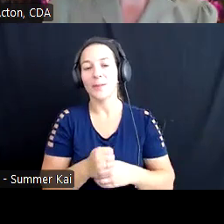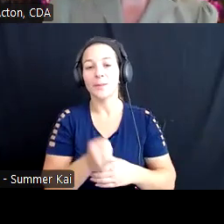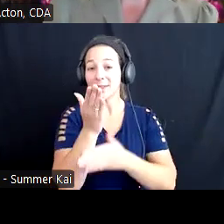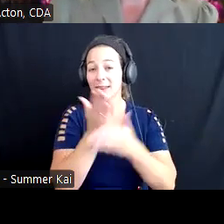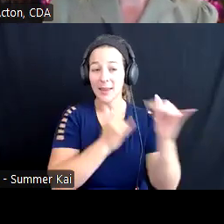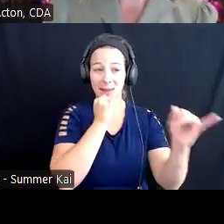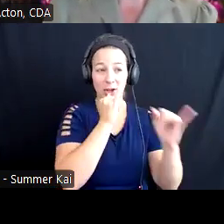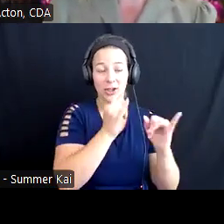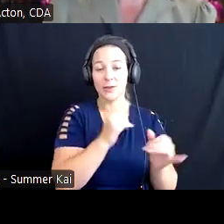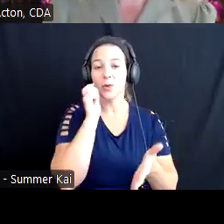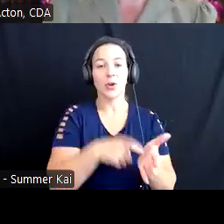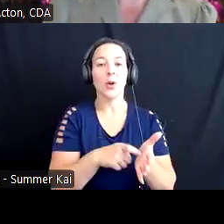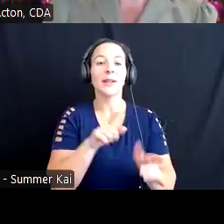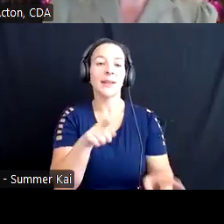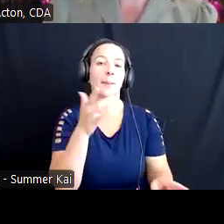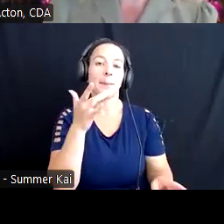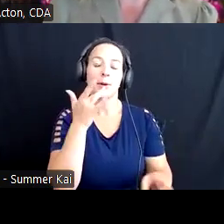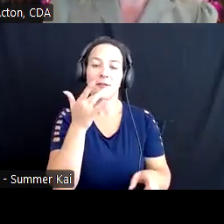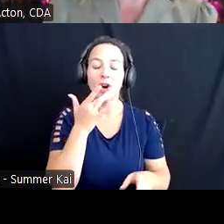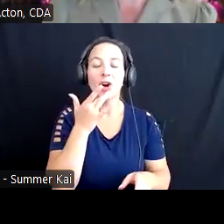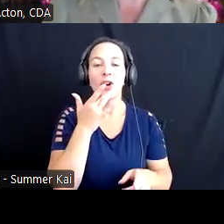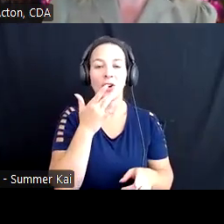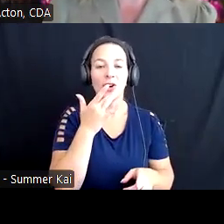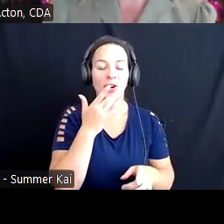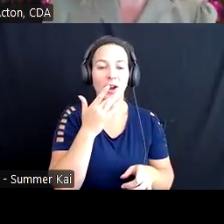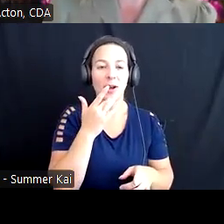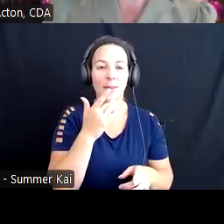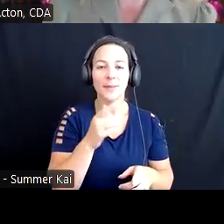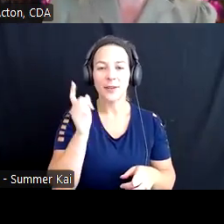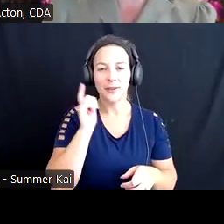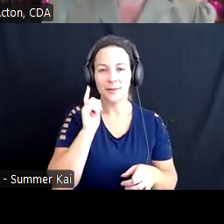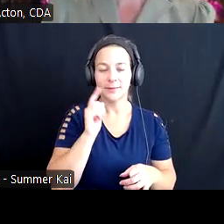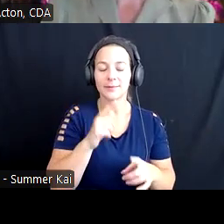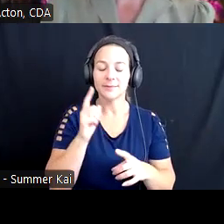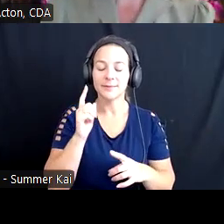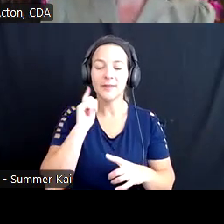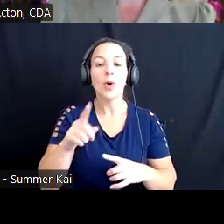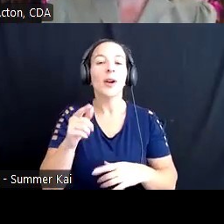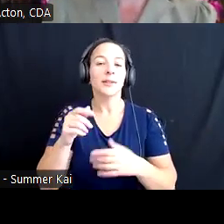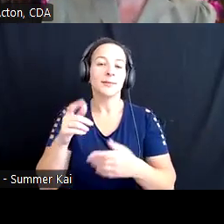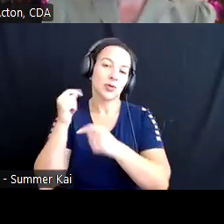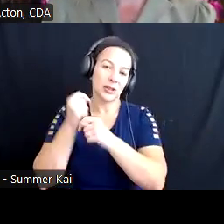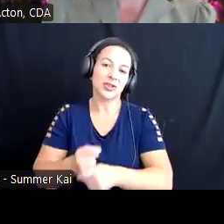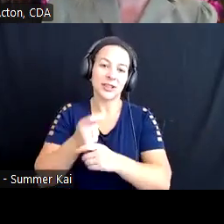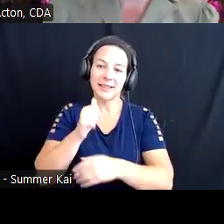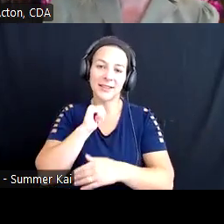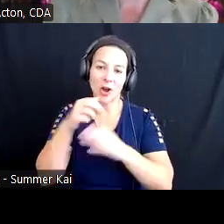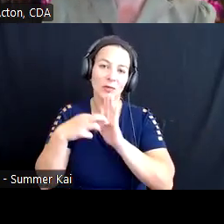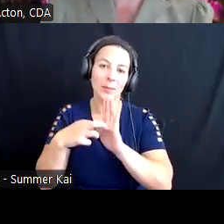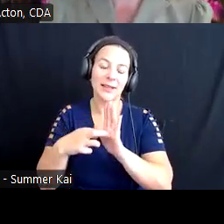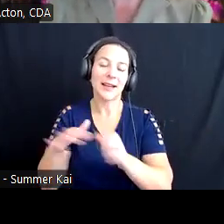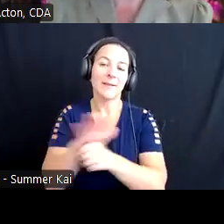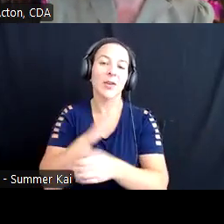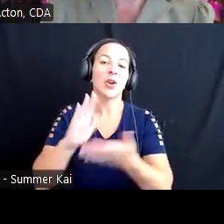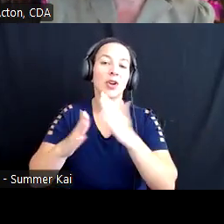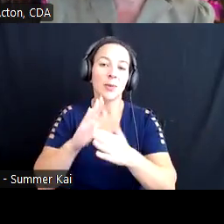a preference among consumers from traditionally underrepresented communities to receive support and information from